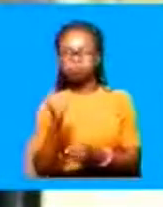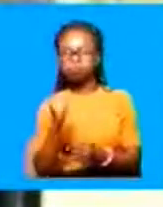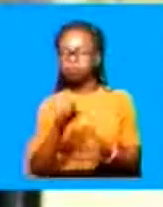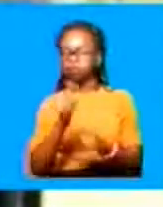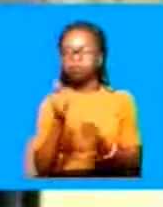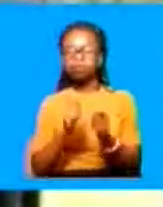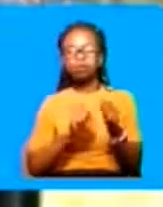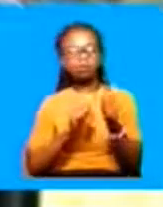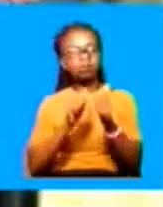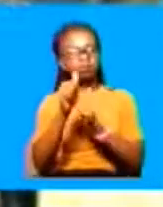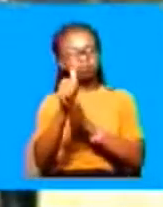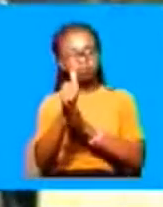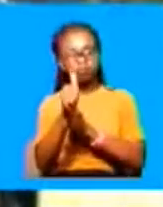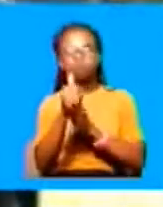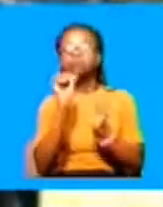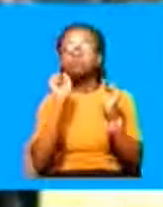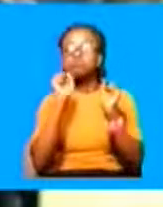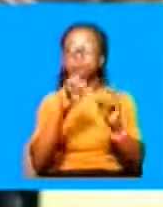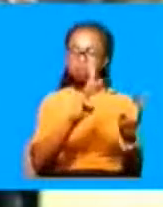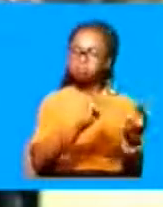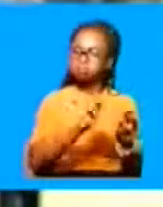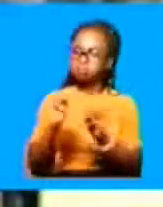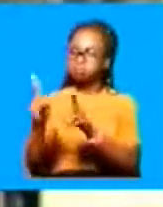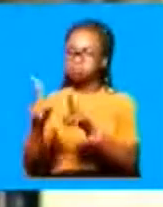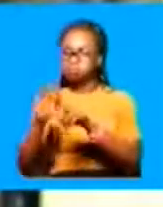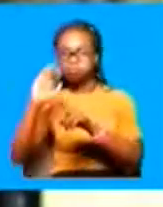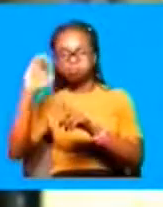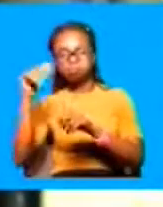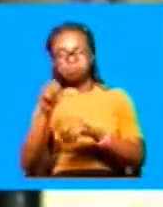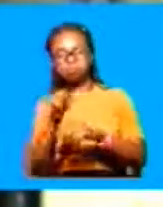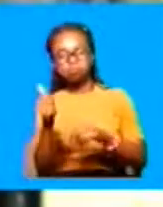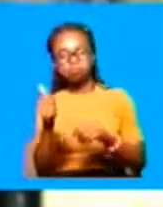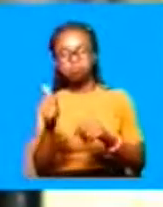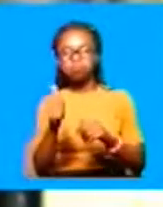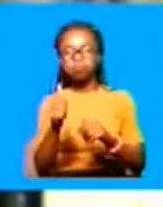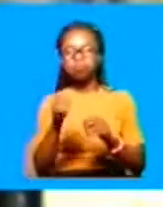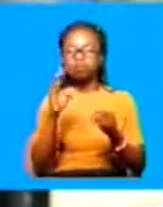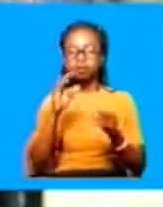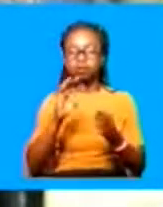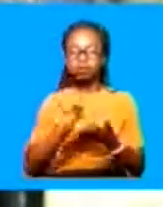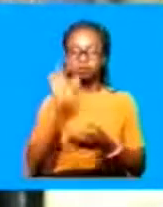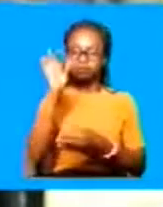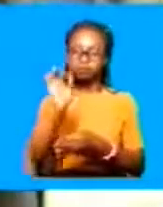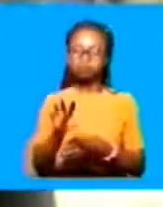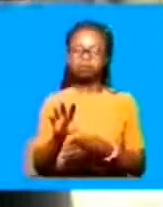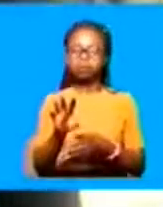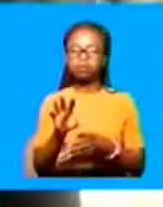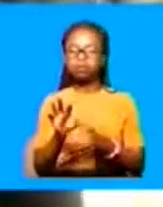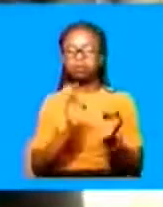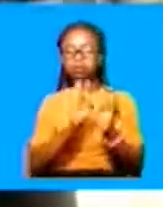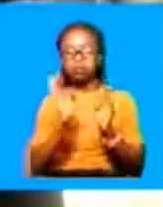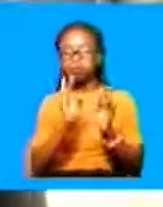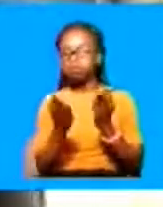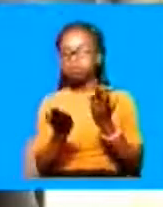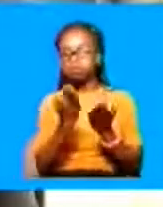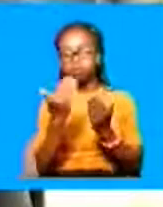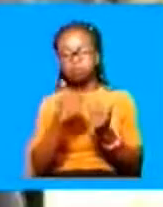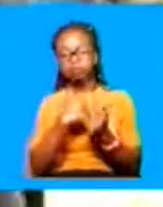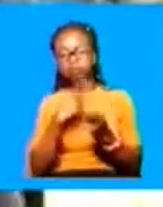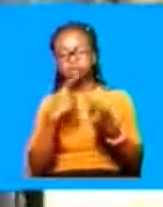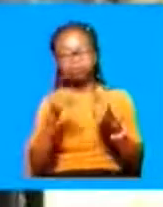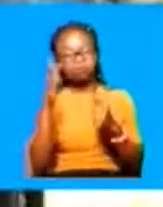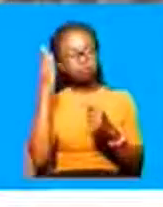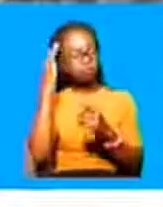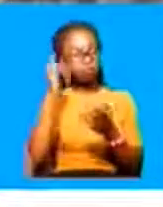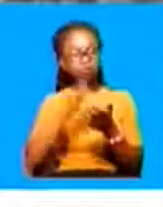to relocate to those towns. Some schools are very expensive. However much you can afford, you will realize